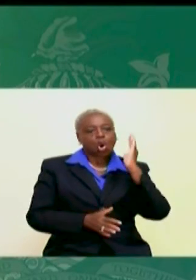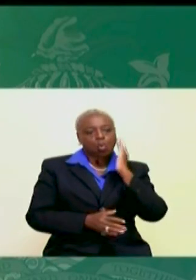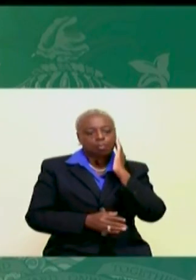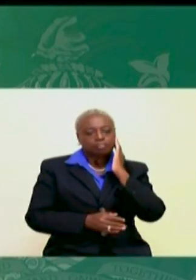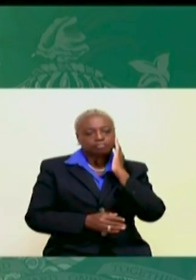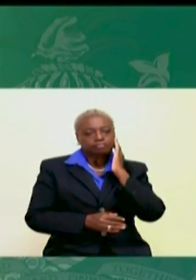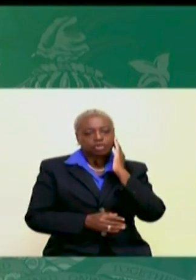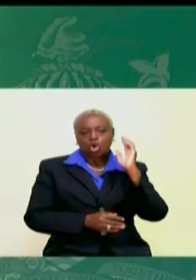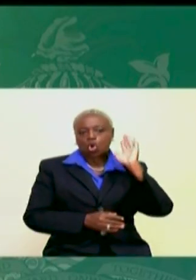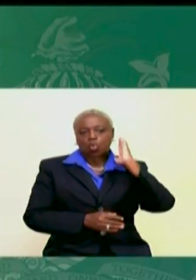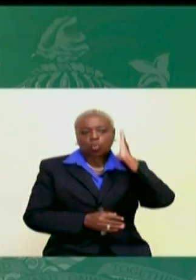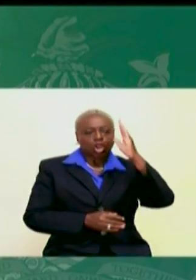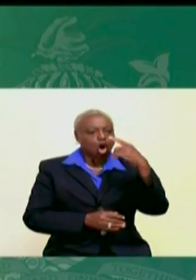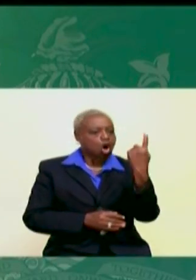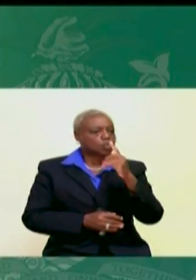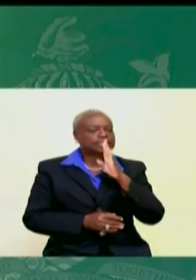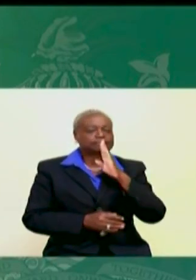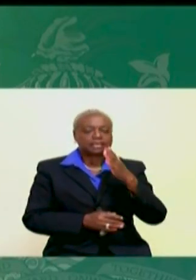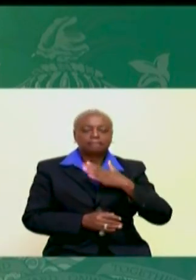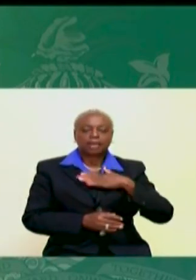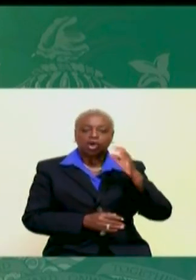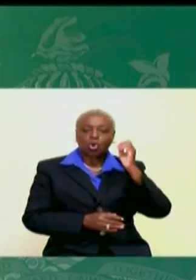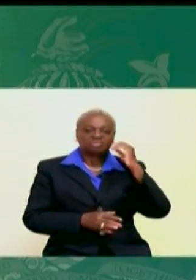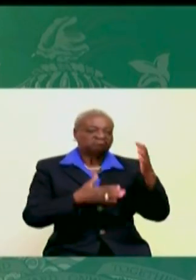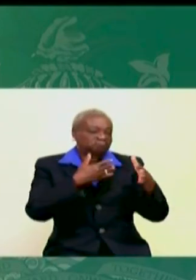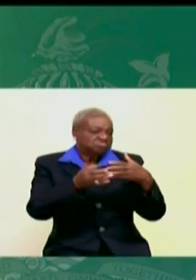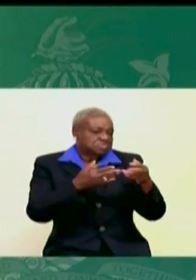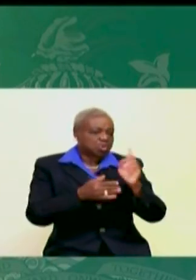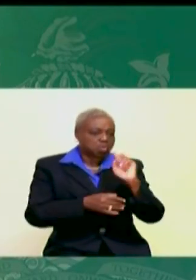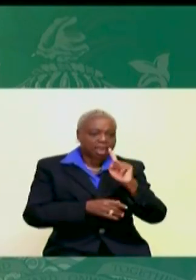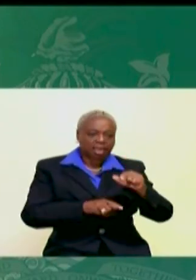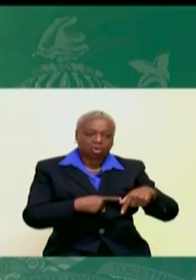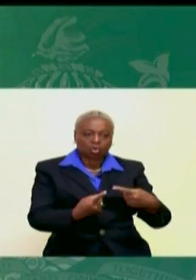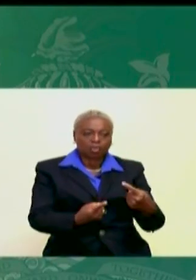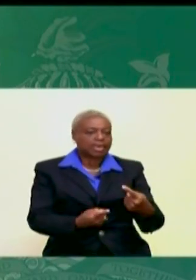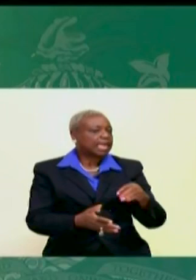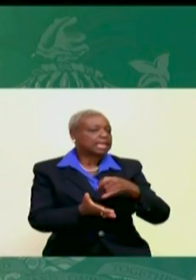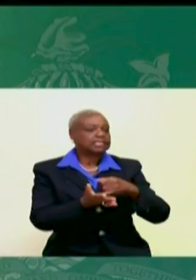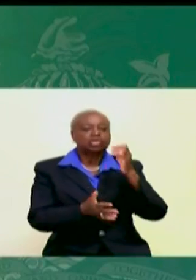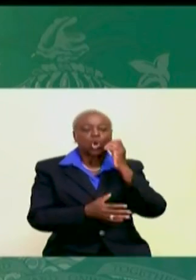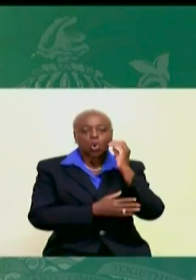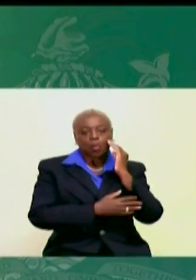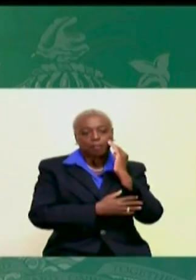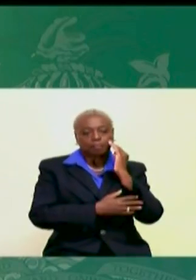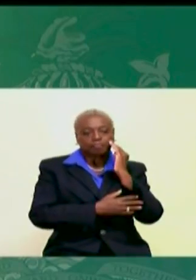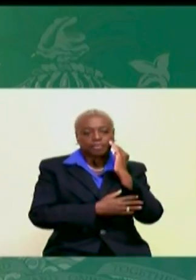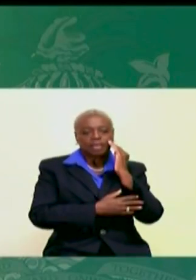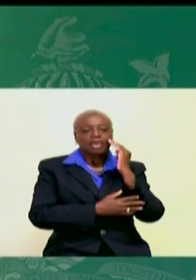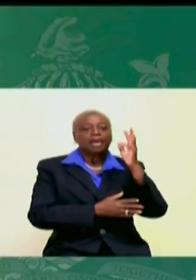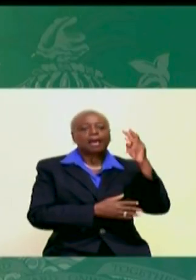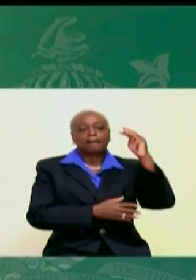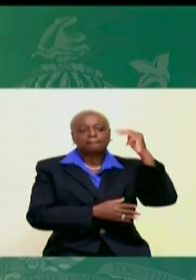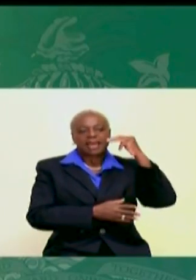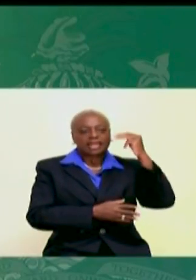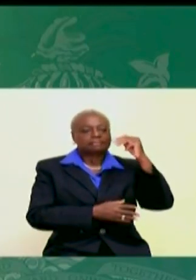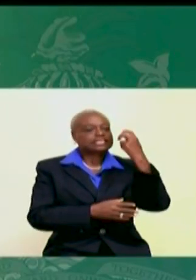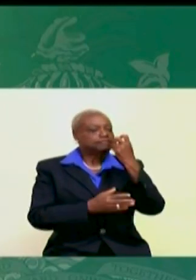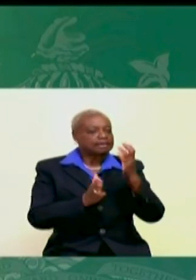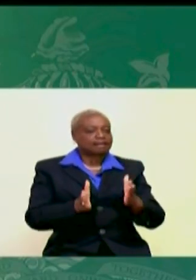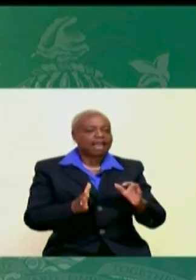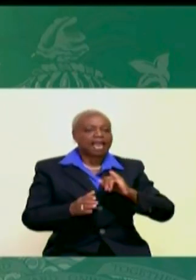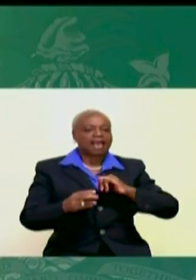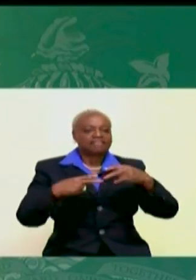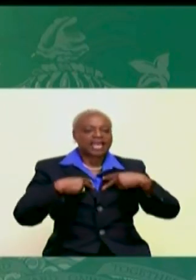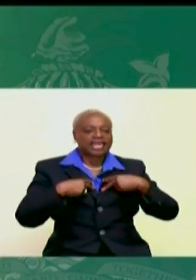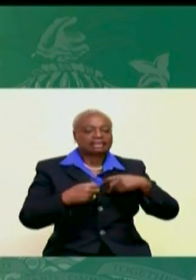Will always be my home. No matter where I go, no matter what I do, that's home. And Madam Speaker, I've had a difficulty